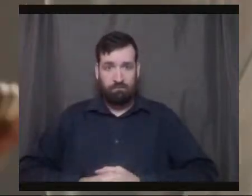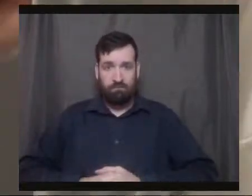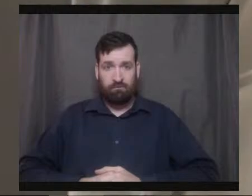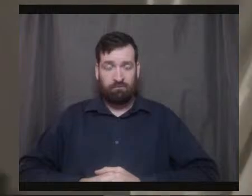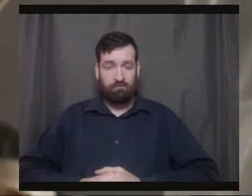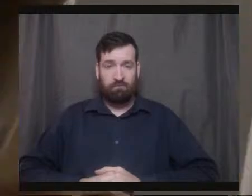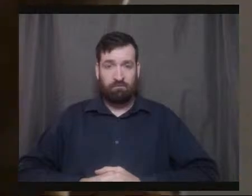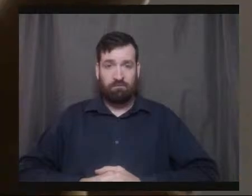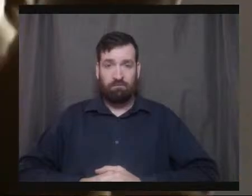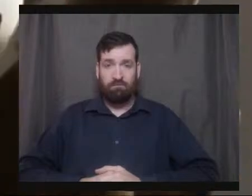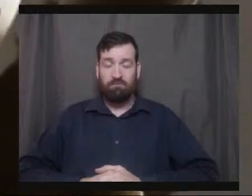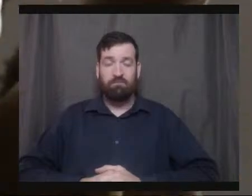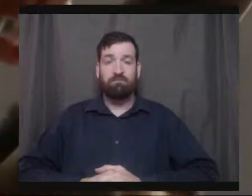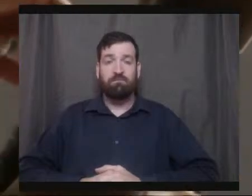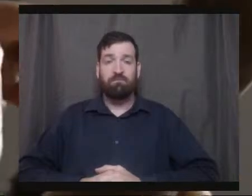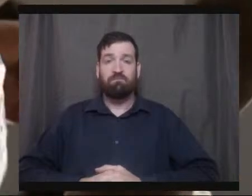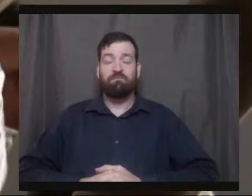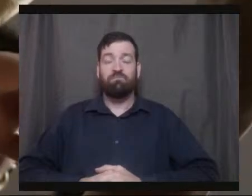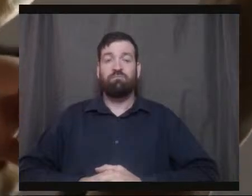One more, y'all.